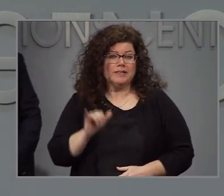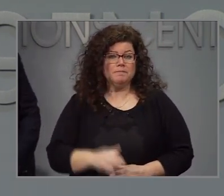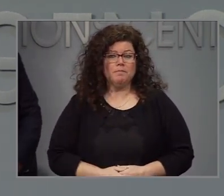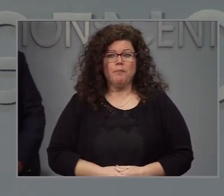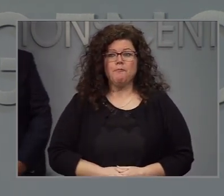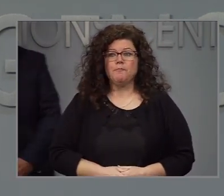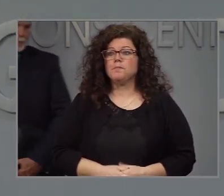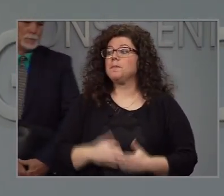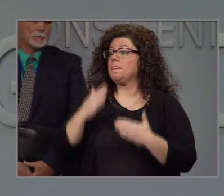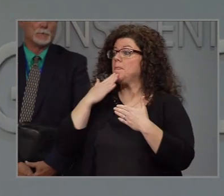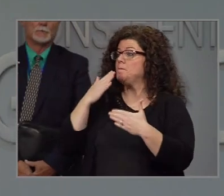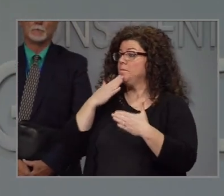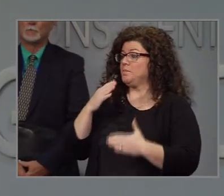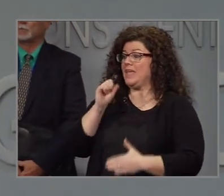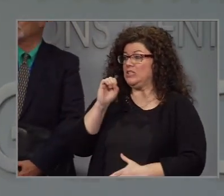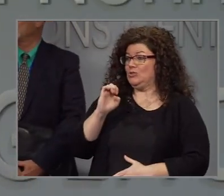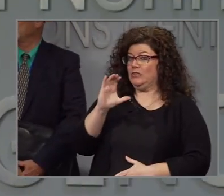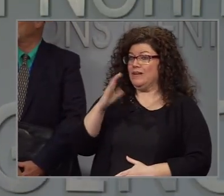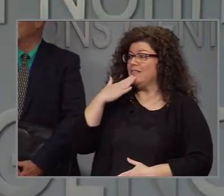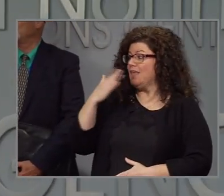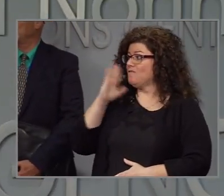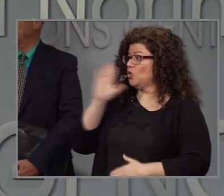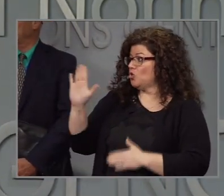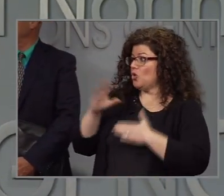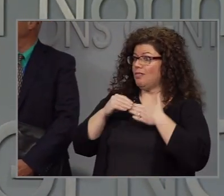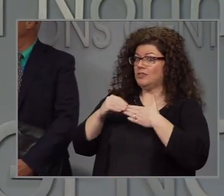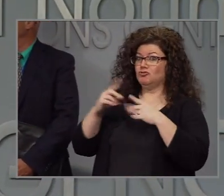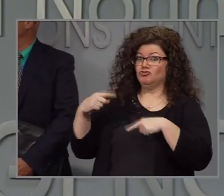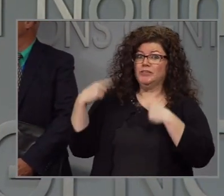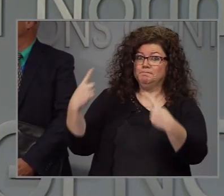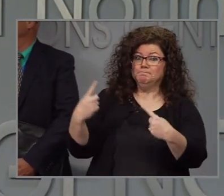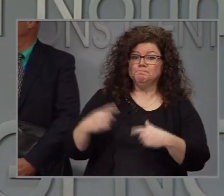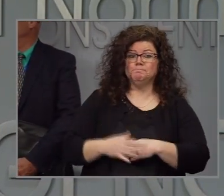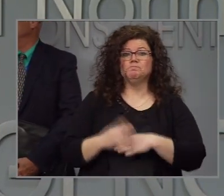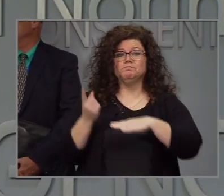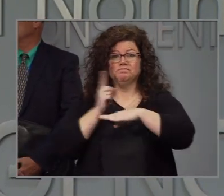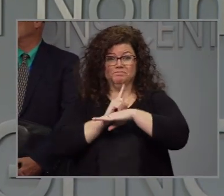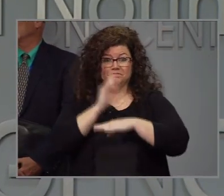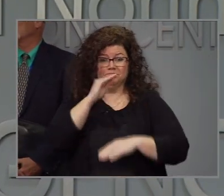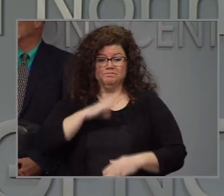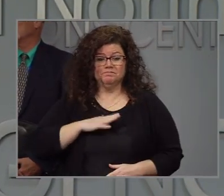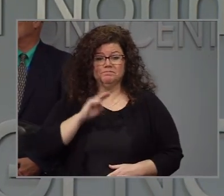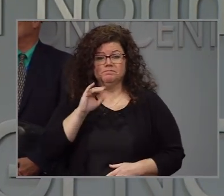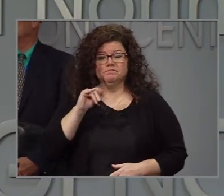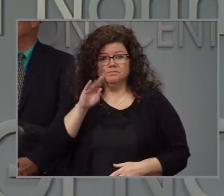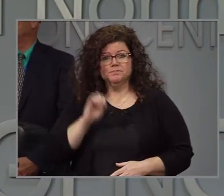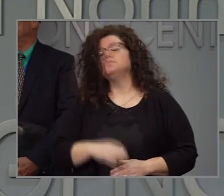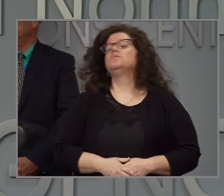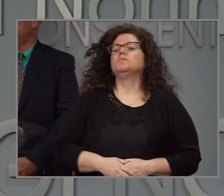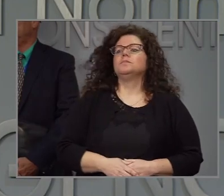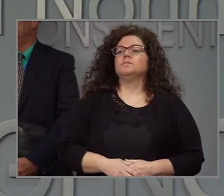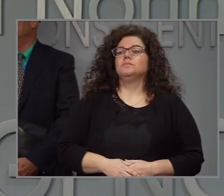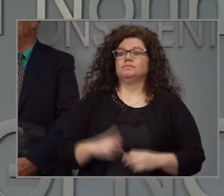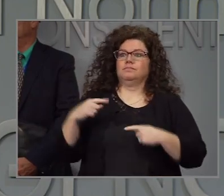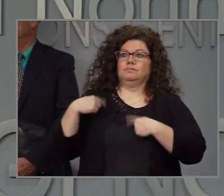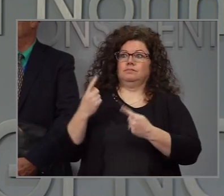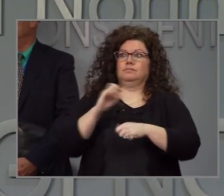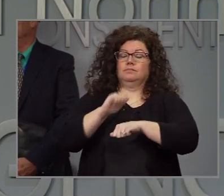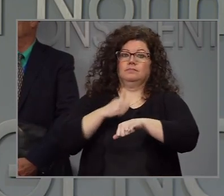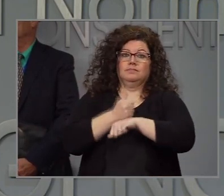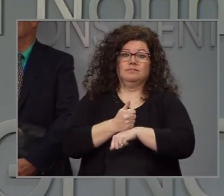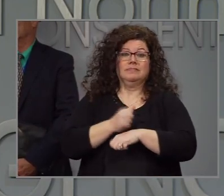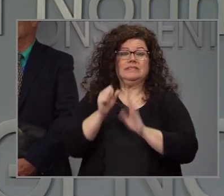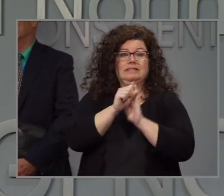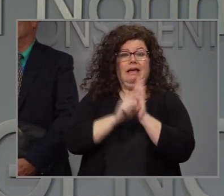Thank you, Madam Secretary, and thank you for your leadership. Good afternoon. This is day 44 of the State